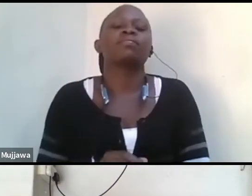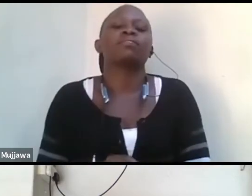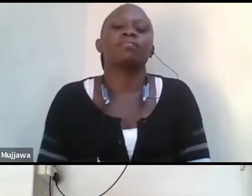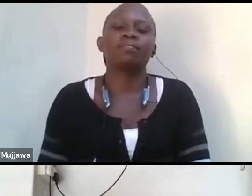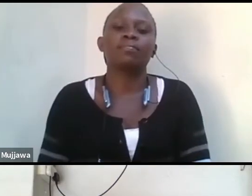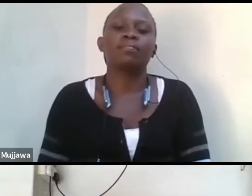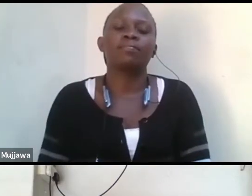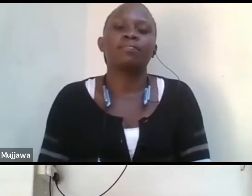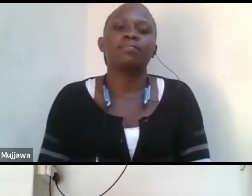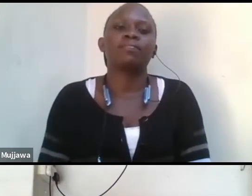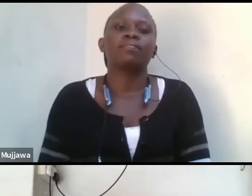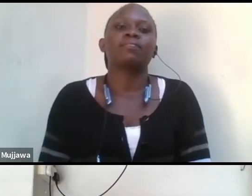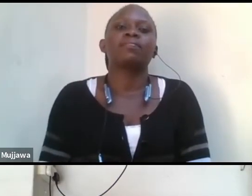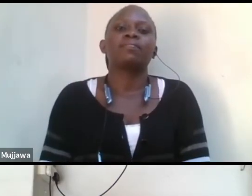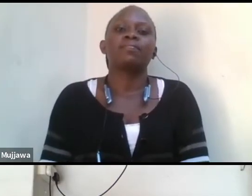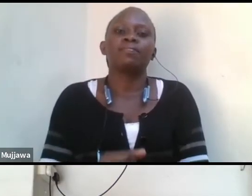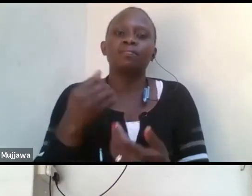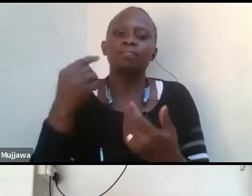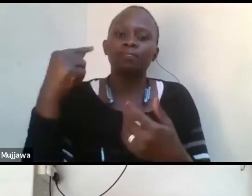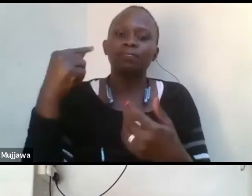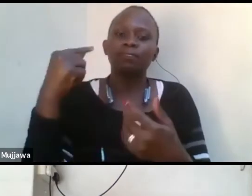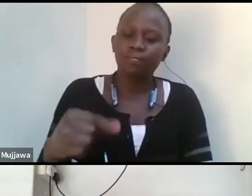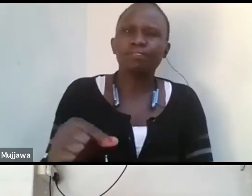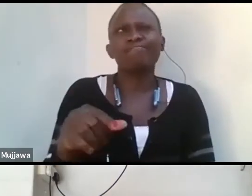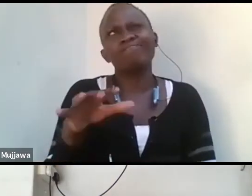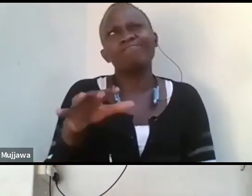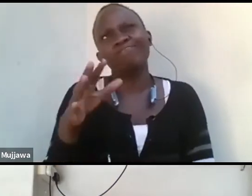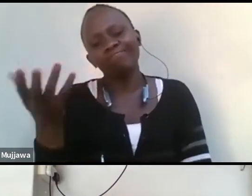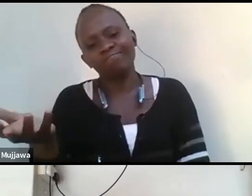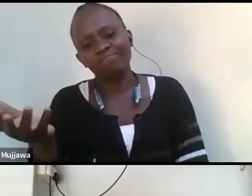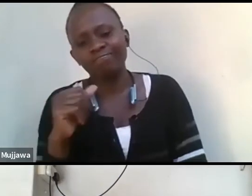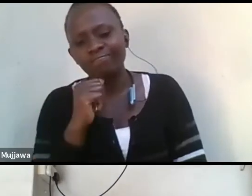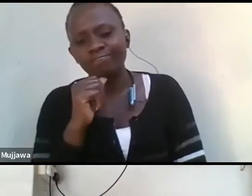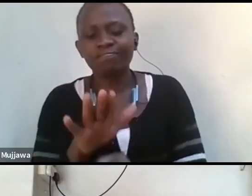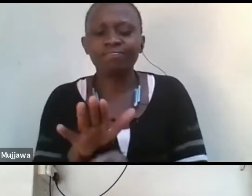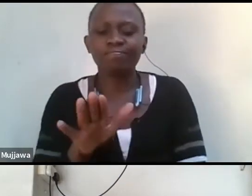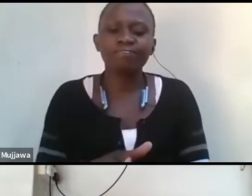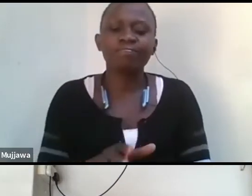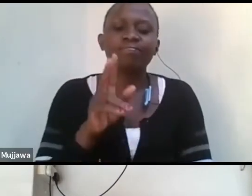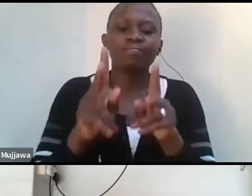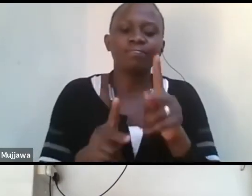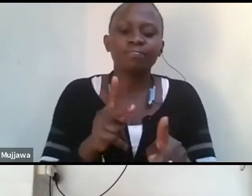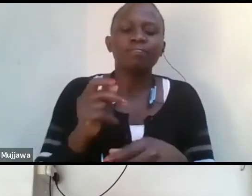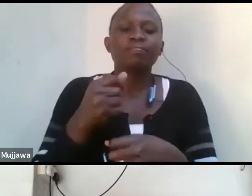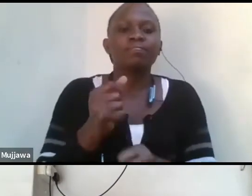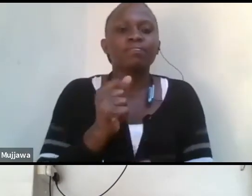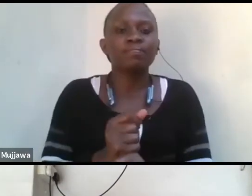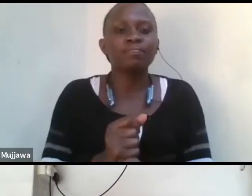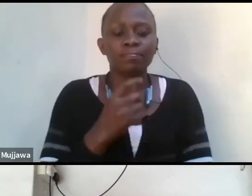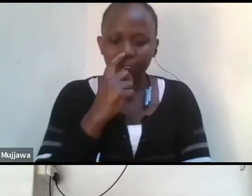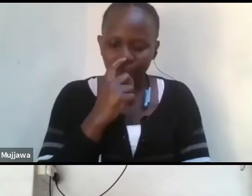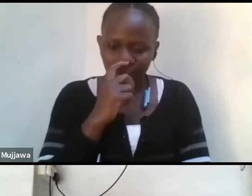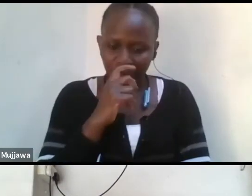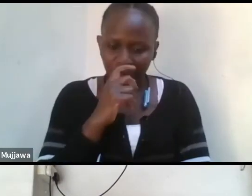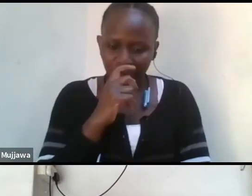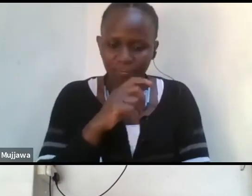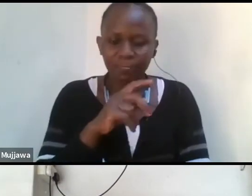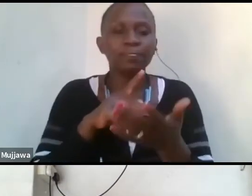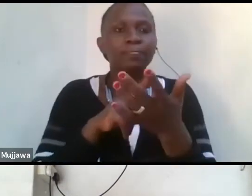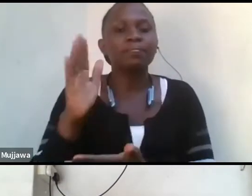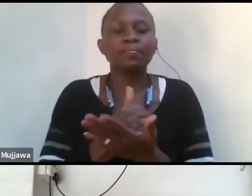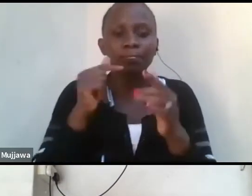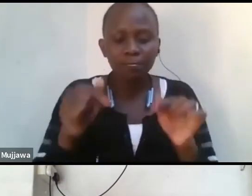The quantities are not so much that we are able to produce. People will not buy it. Today, we were happy last week.